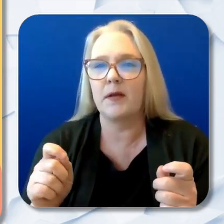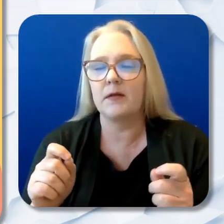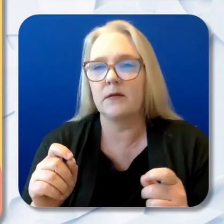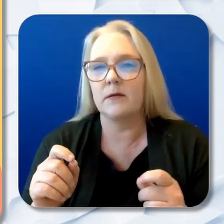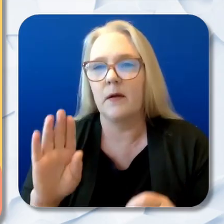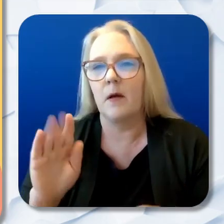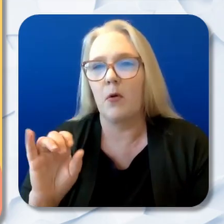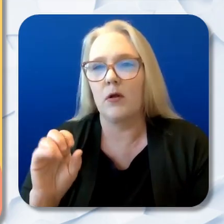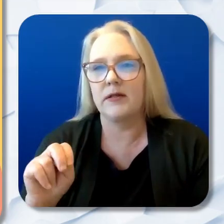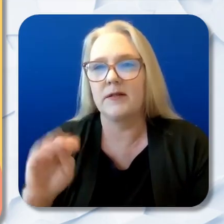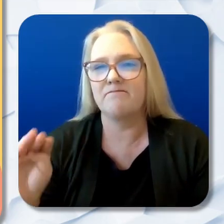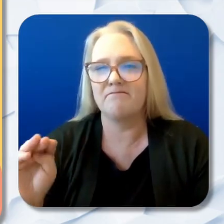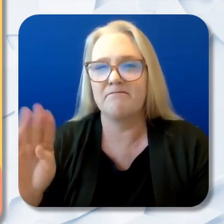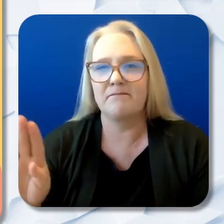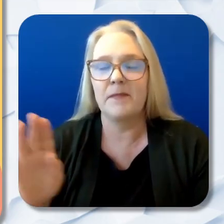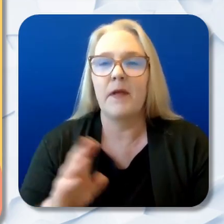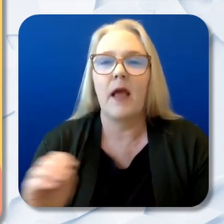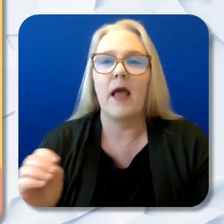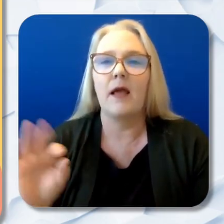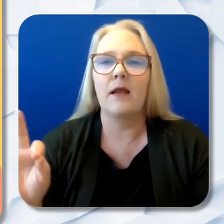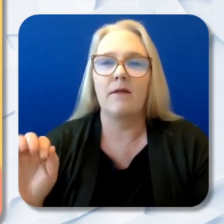and the frequently asked questions.